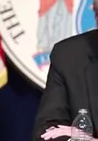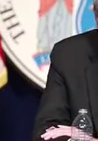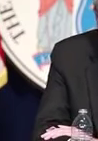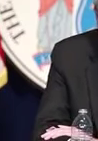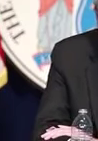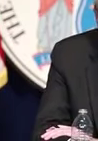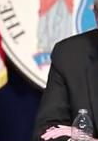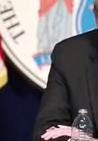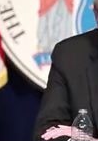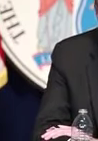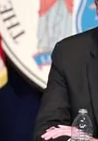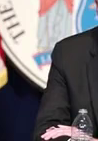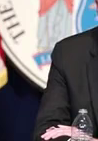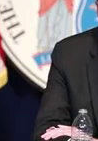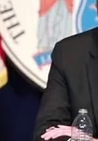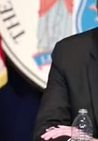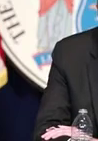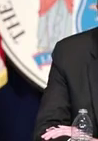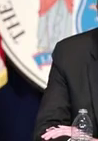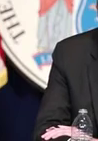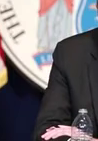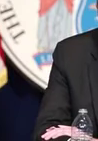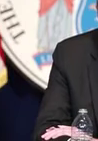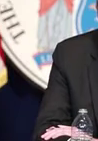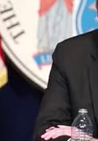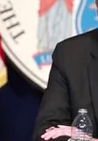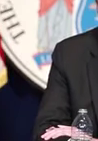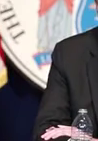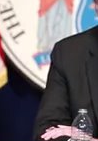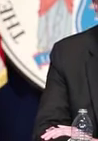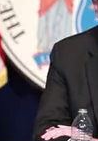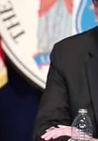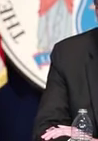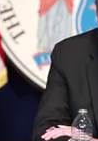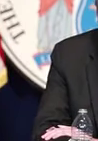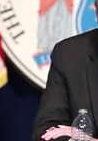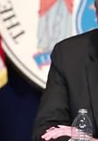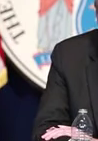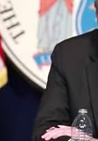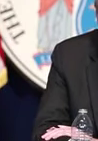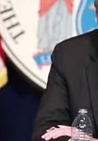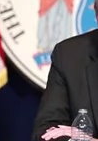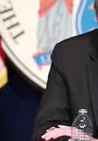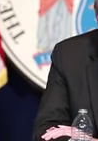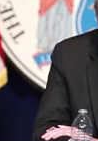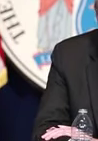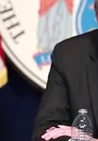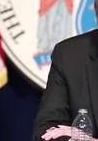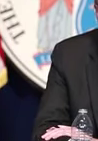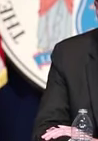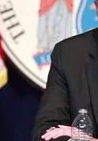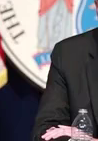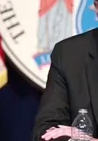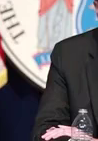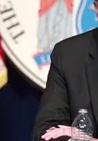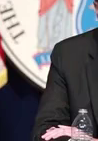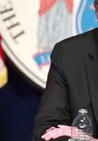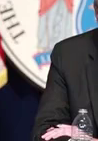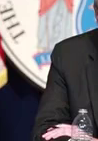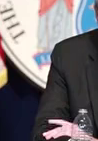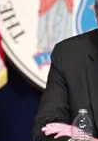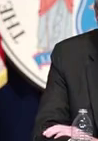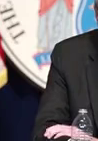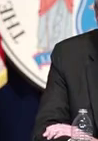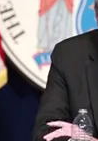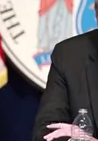is the Reverend, founded the Mount Pilgrim Missionary Baptist Church in Passaic and had led its congregation